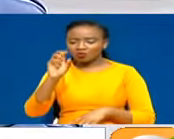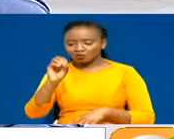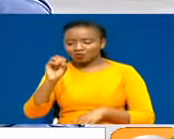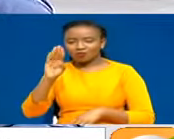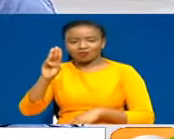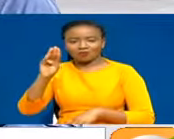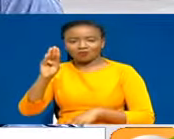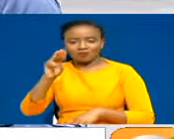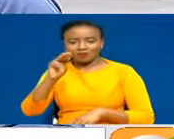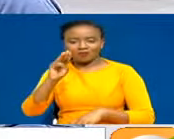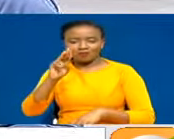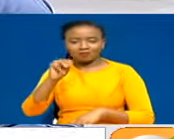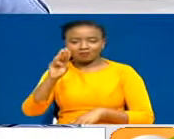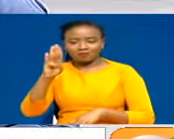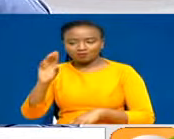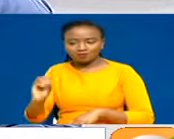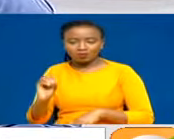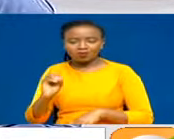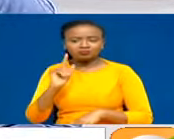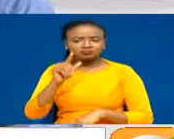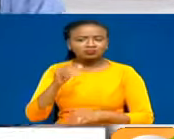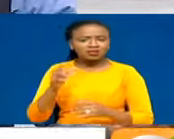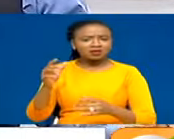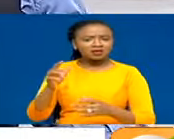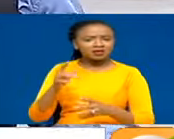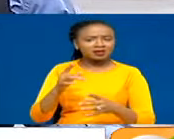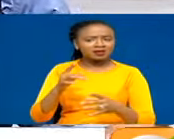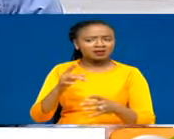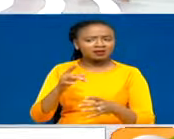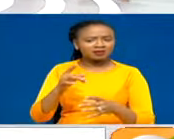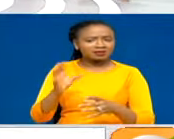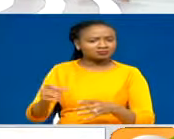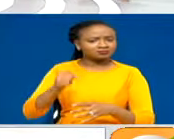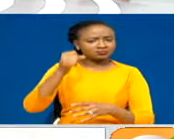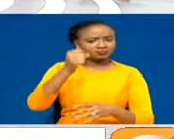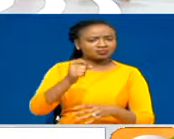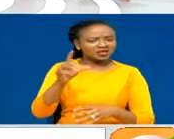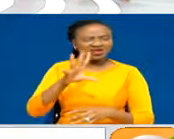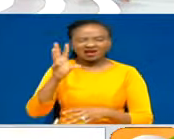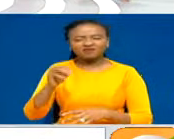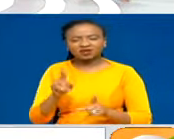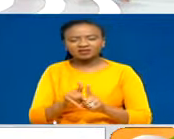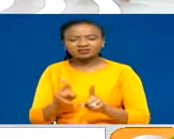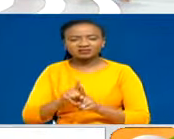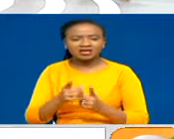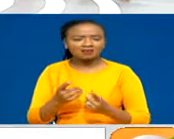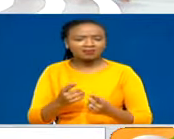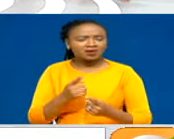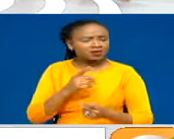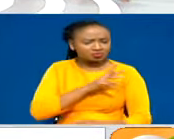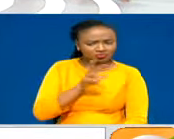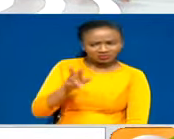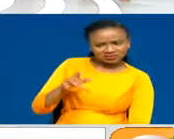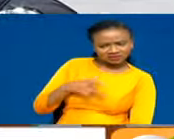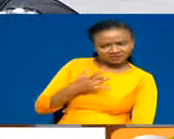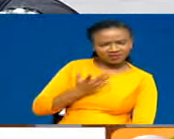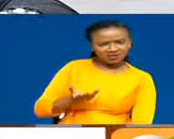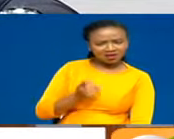MVP of the NBA Finals last year, who's got African roots, obviously. Mm-hmm. How does that make you